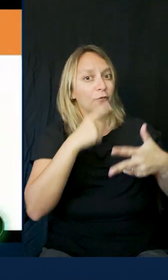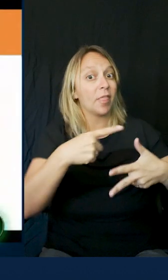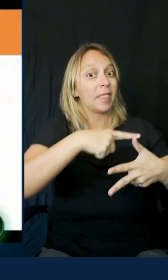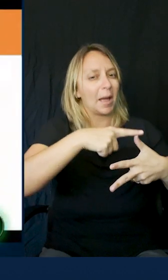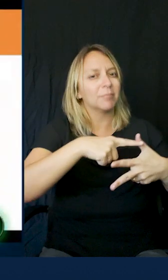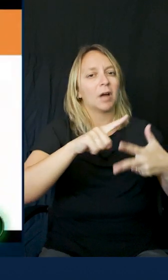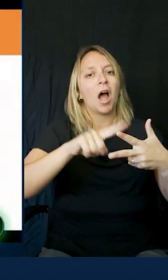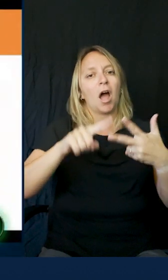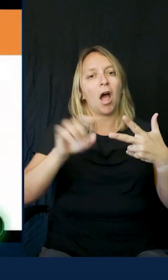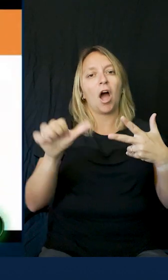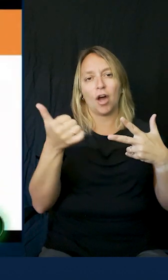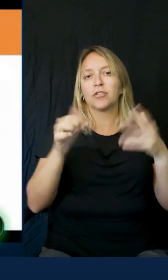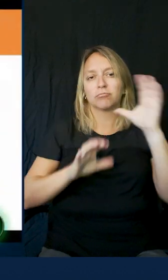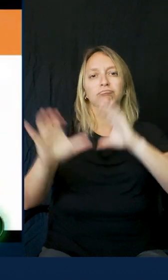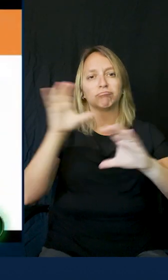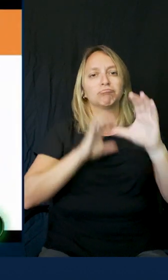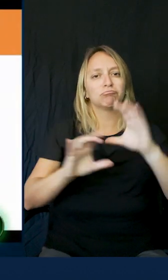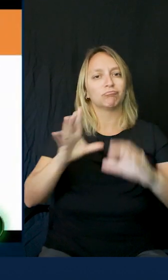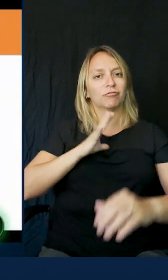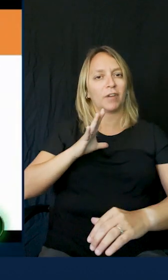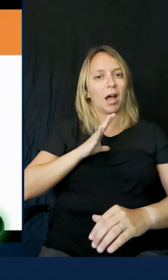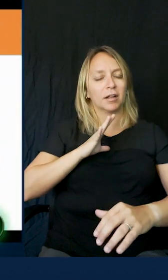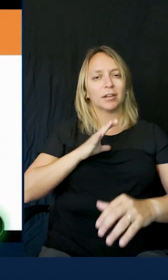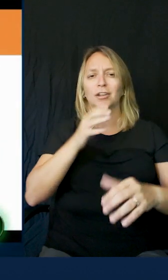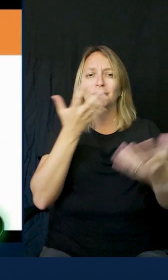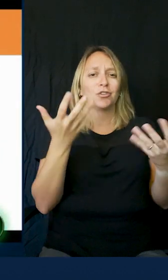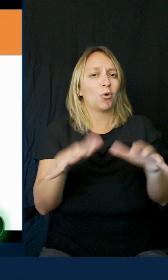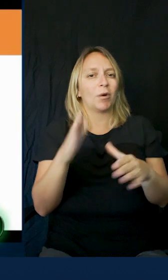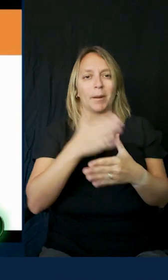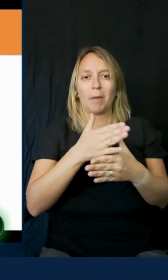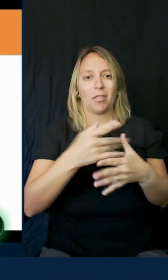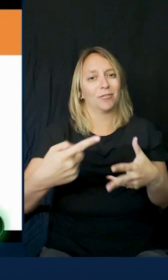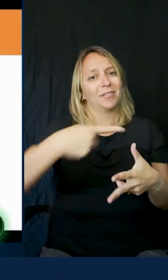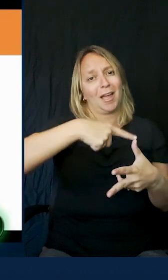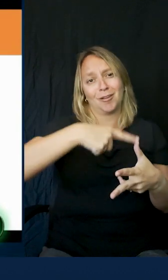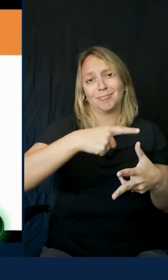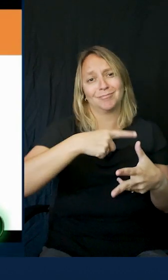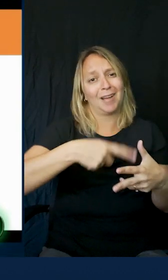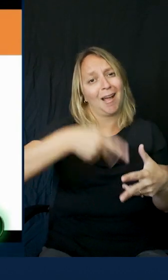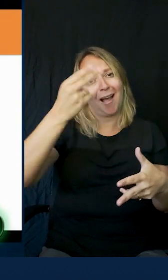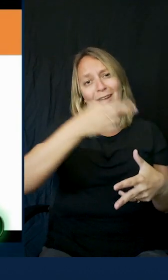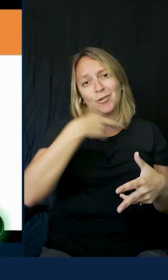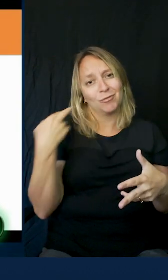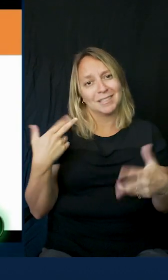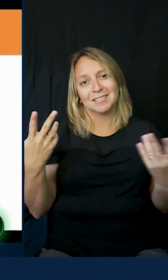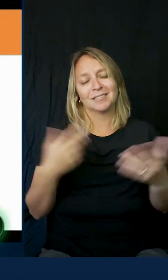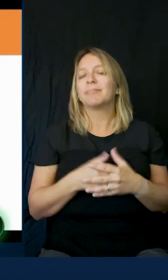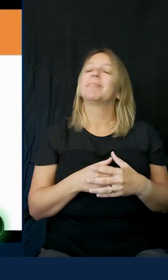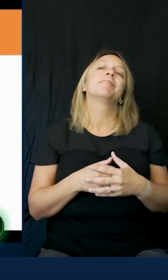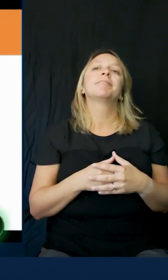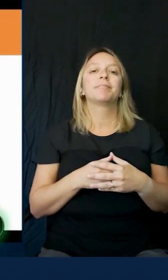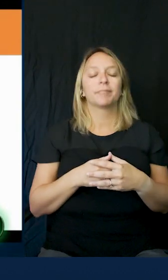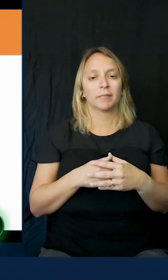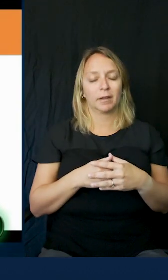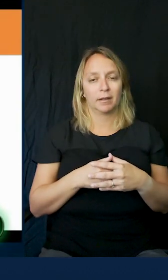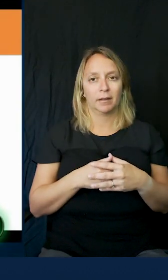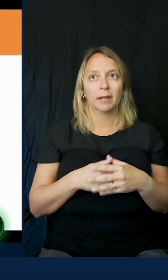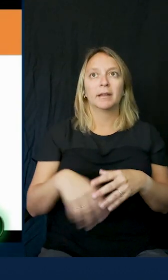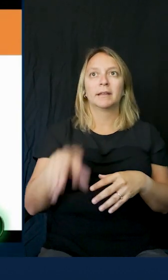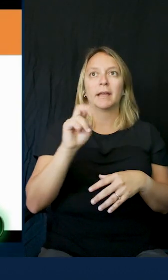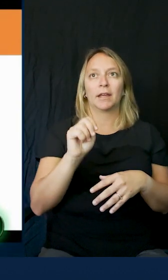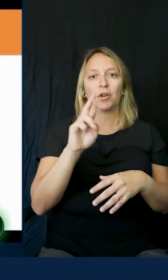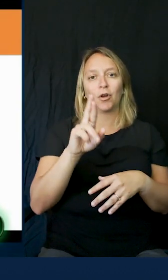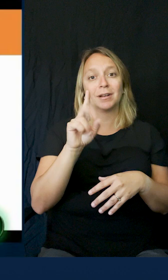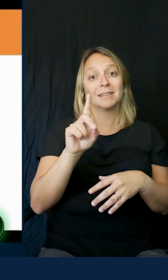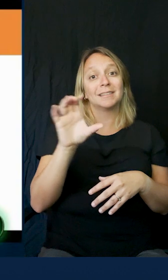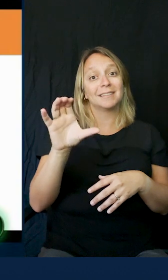instead. So this pledge that we made was actually formalized last fall by 5 amazing organizations: the NRDC, Friends